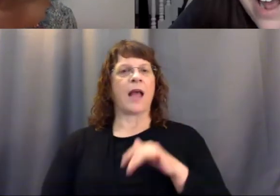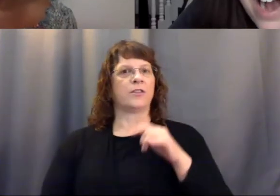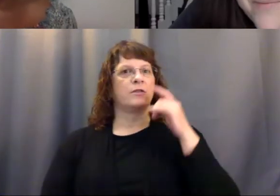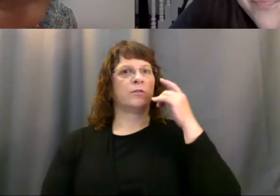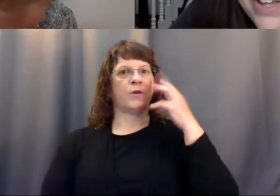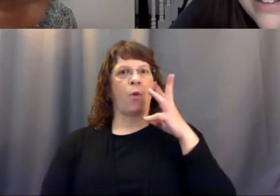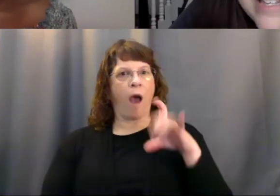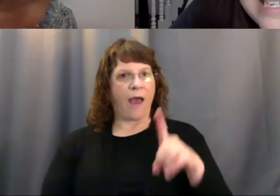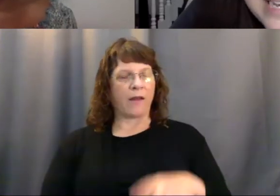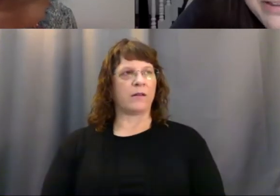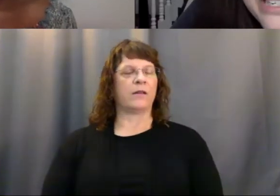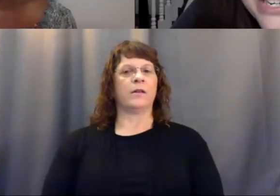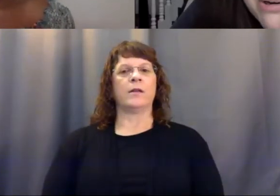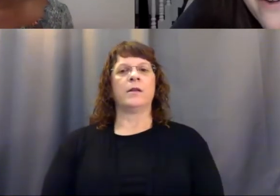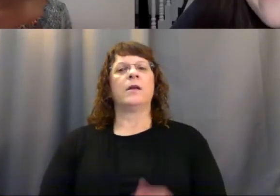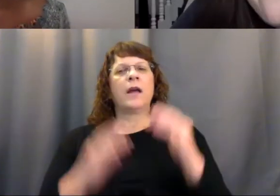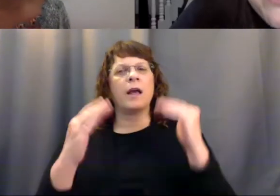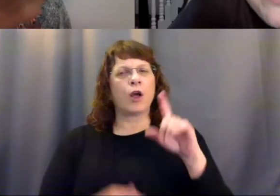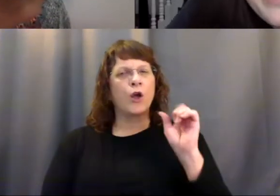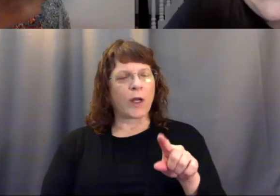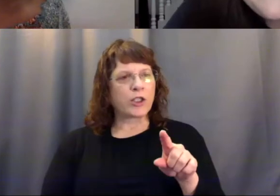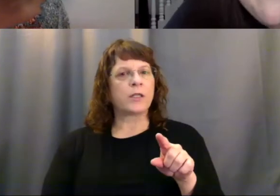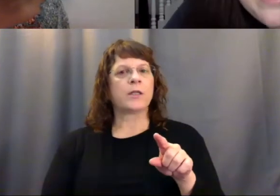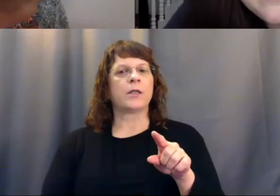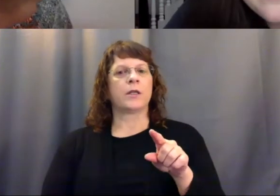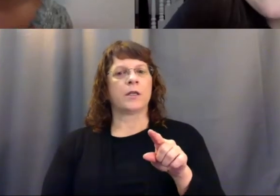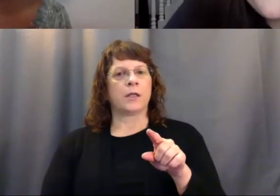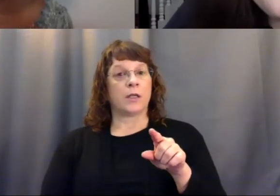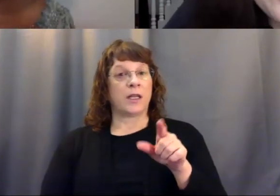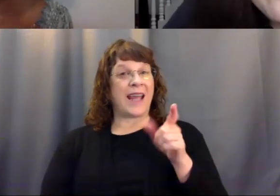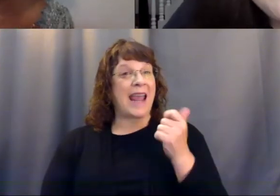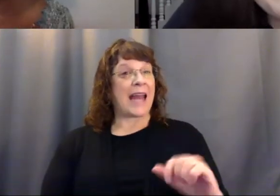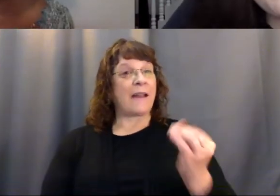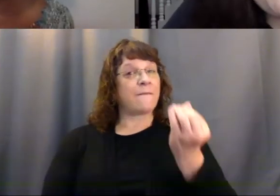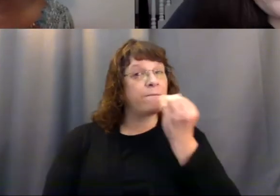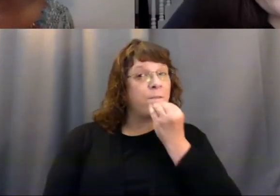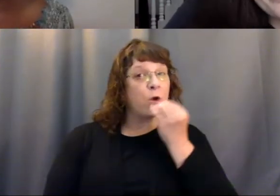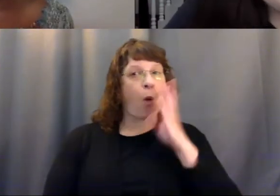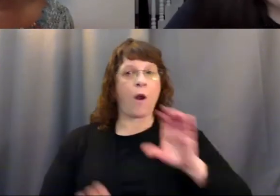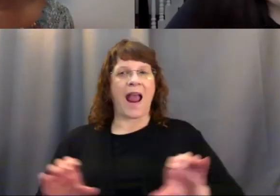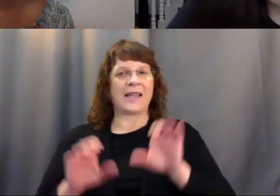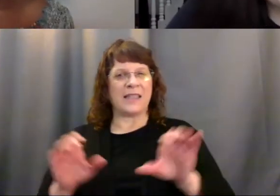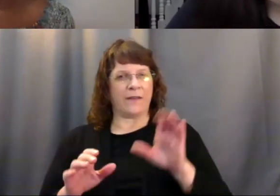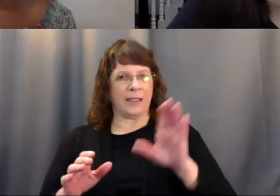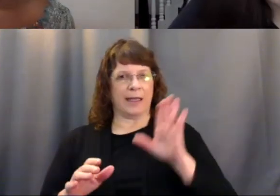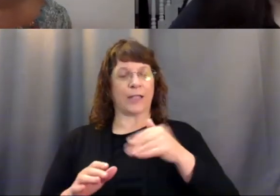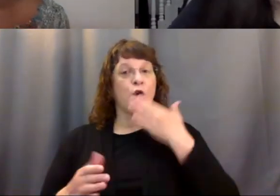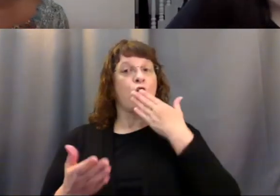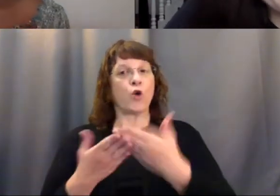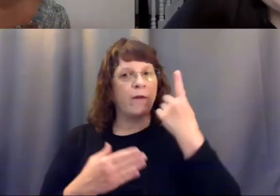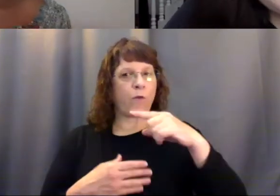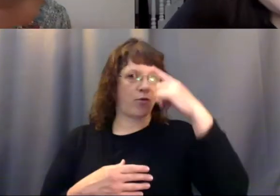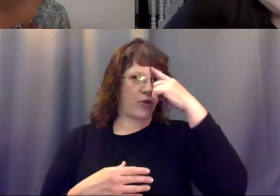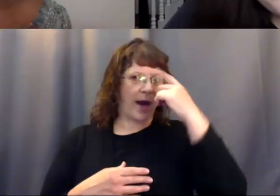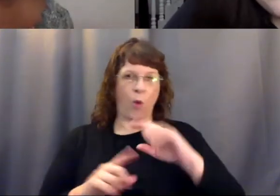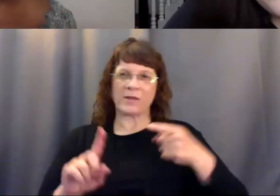great. Let's see. Dee would like to know, are there food or activities that are known to be good for your brain or for a specific part of your